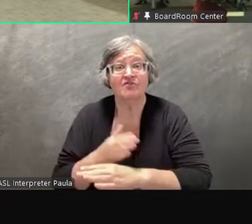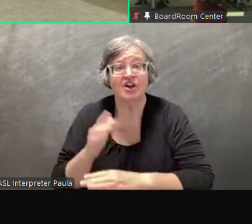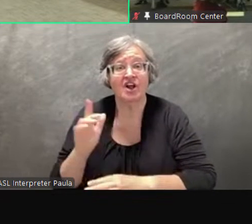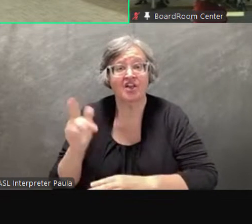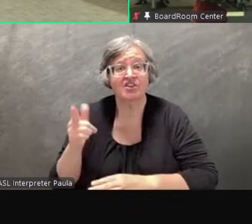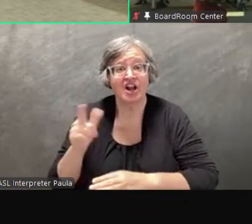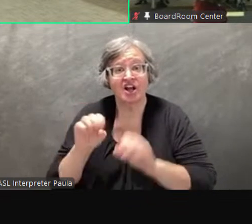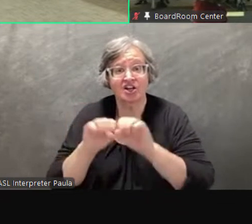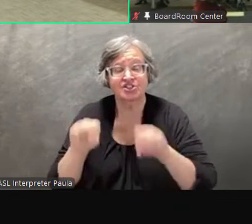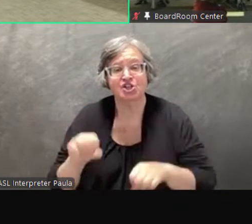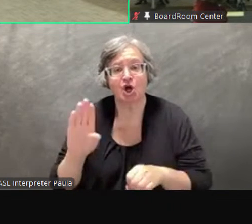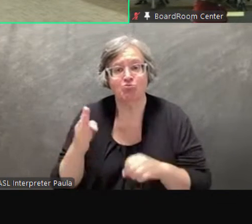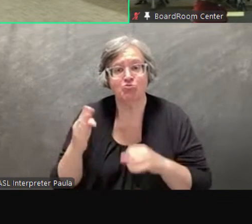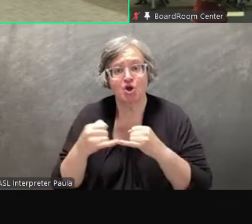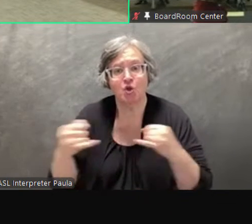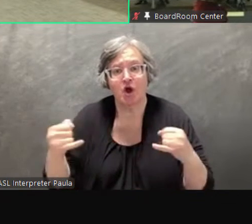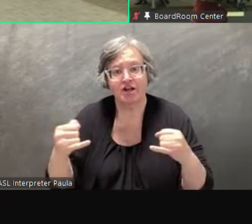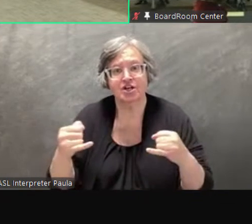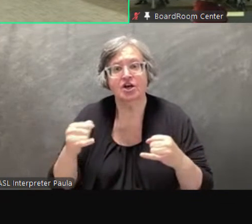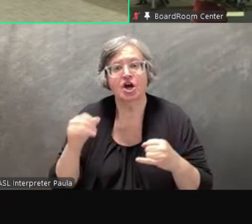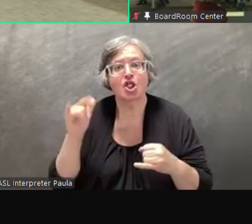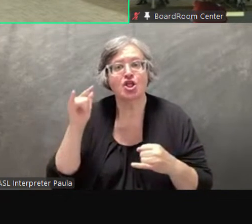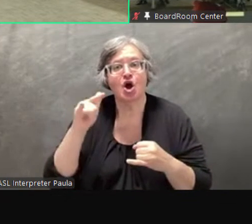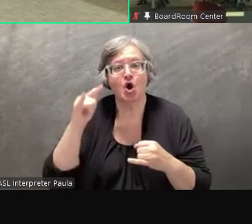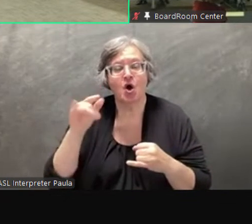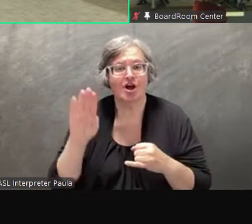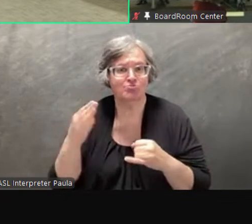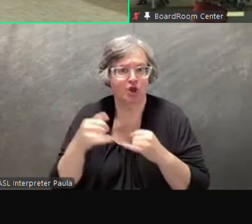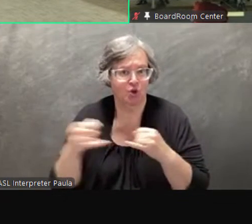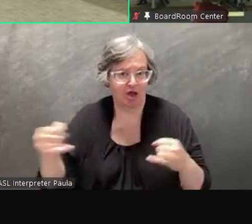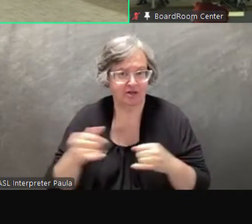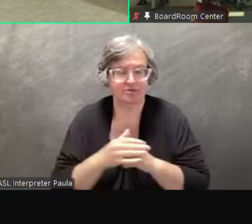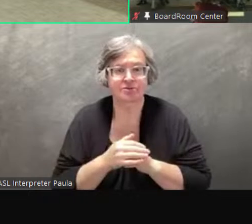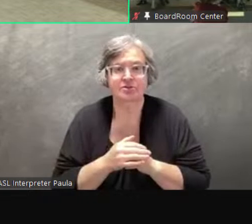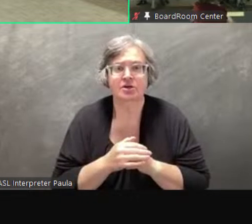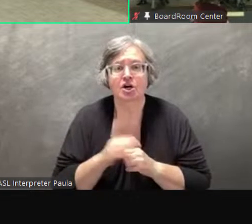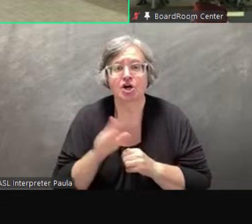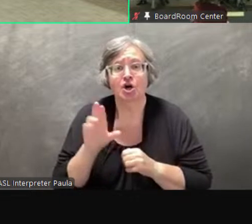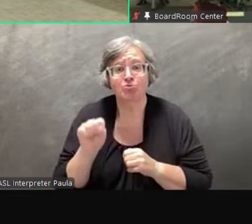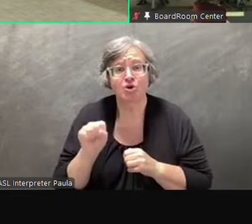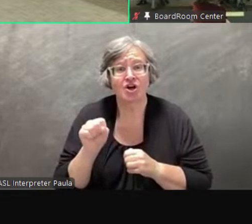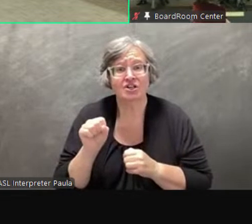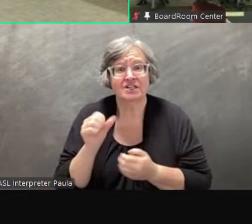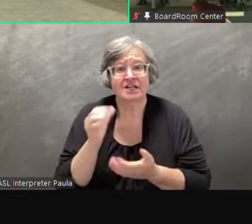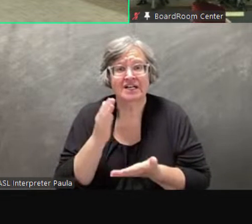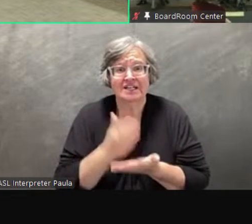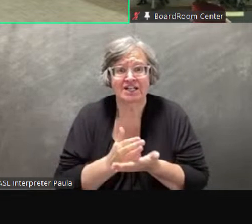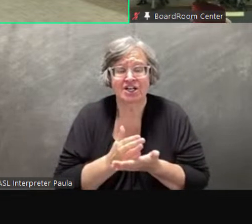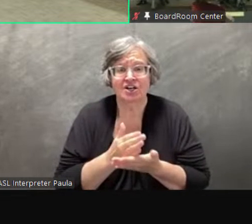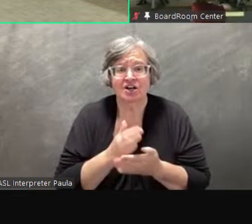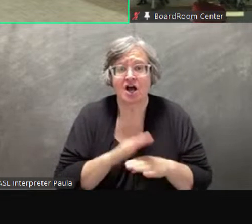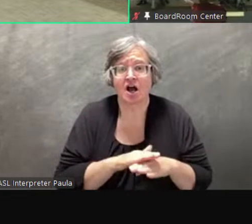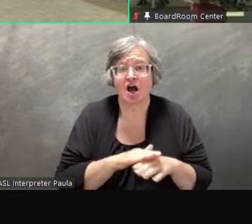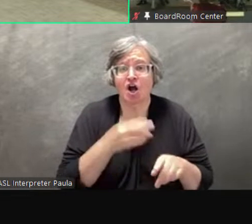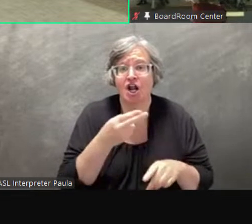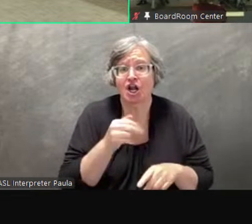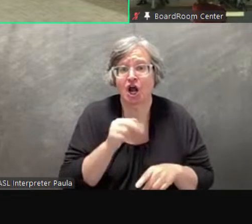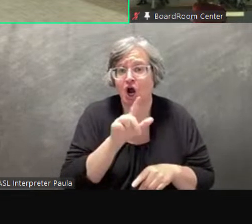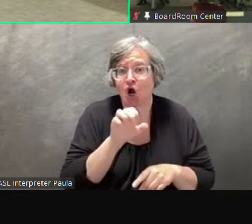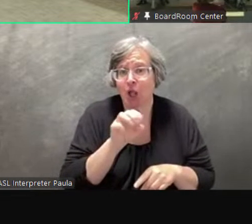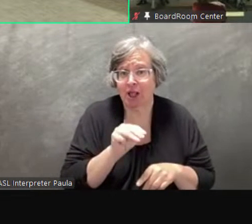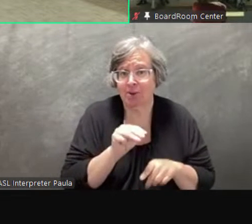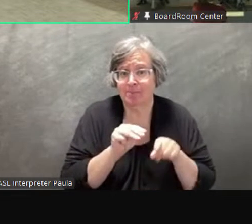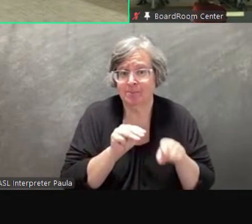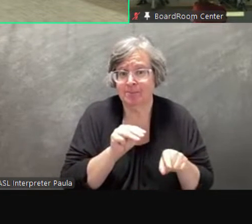Blue Line and O'Hare Line, the Blue Line. The buses are stopping on Harlem,